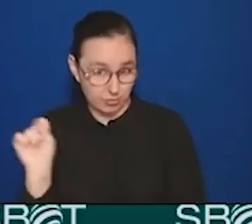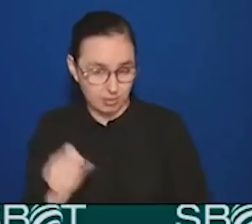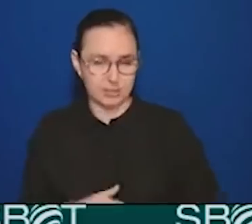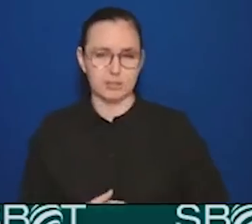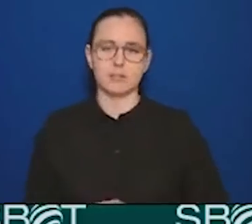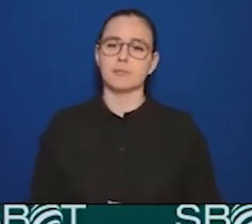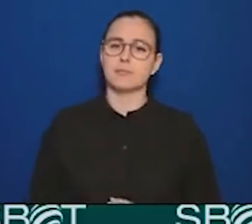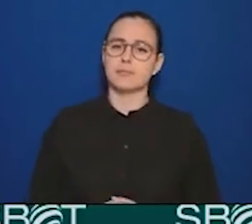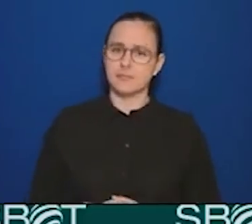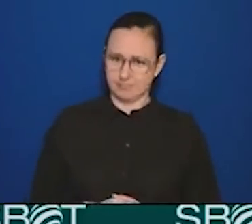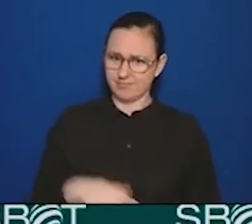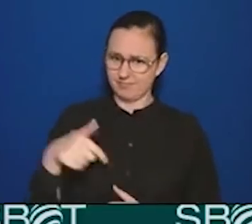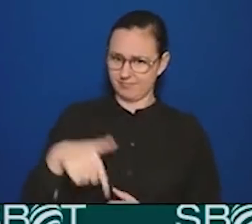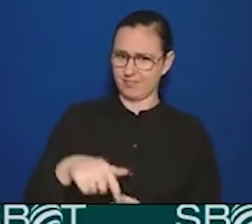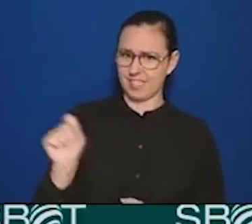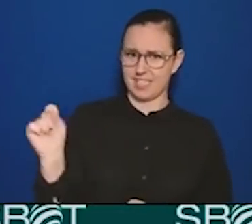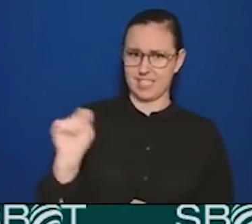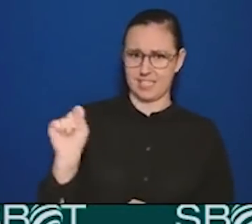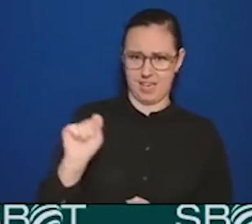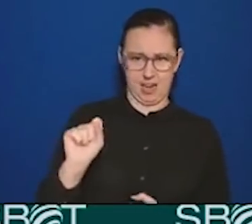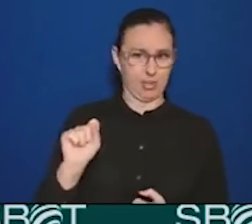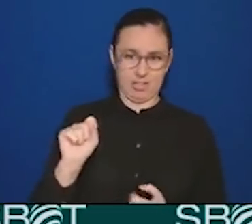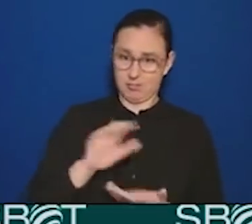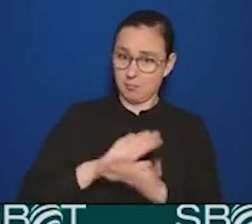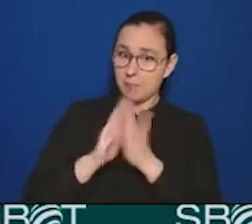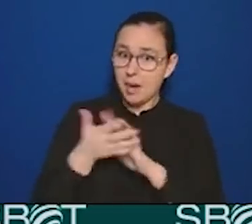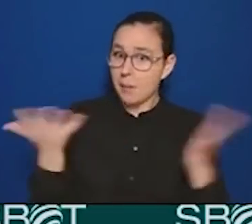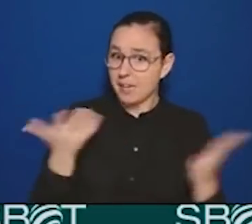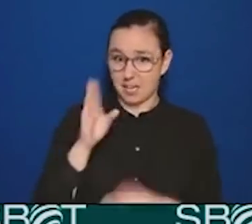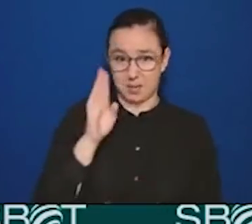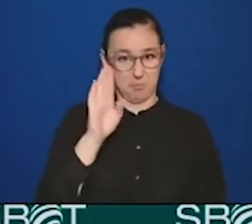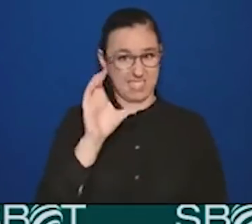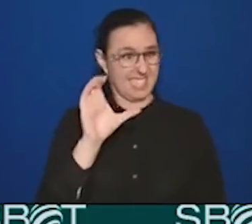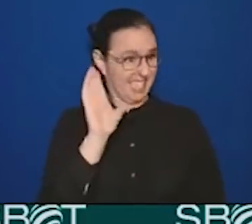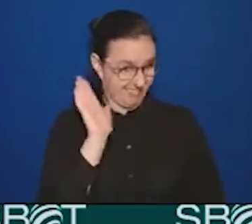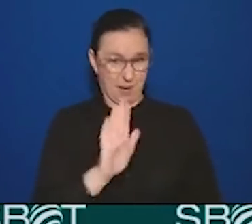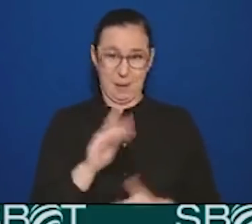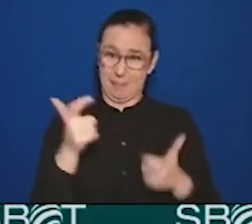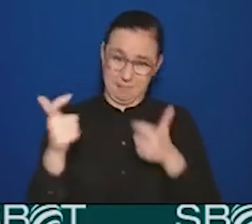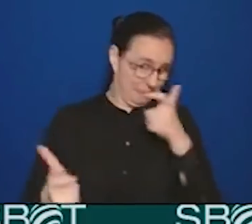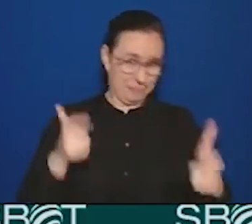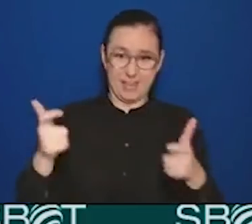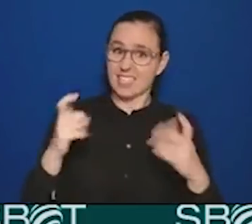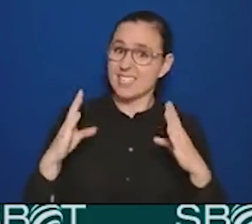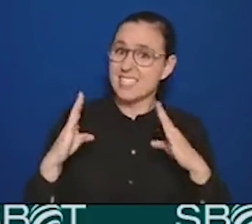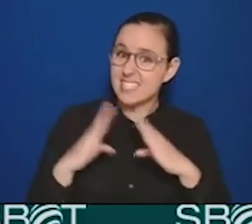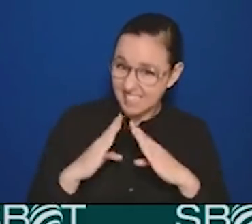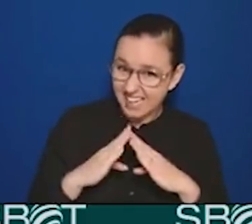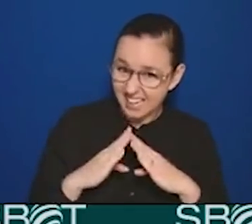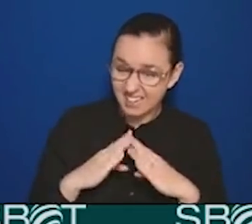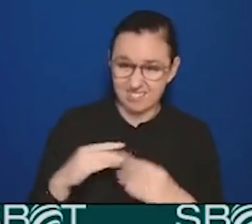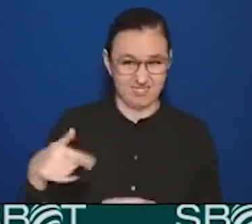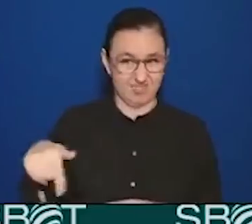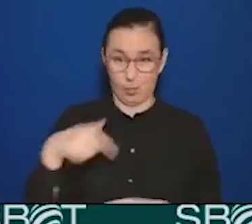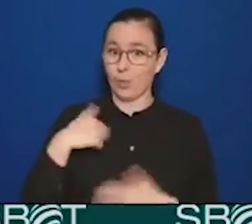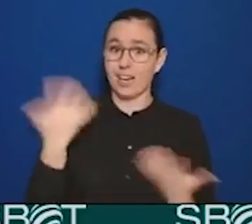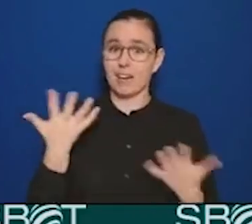is one of the top 10 largest chambers of commerce boards of trades in Canada.